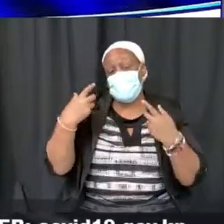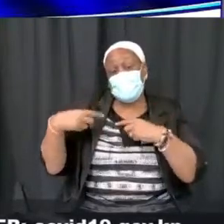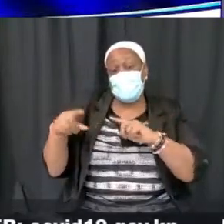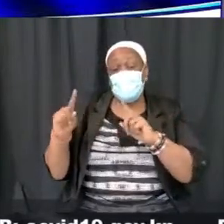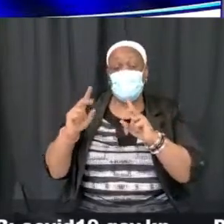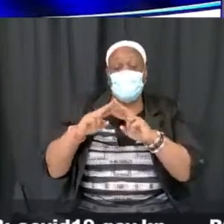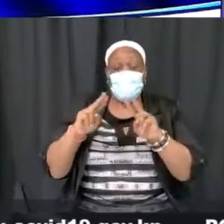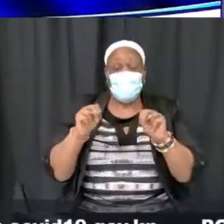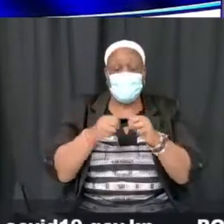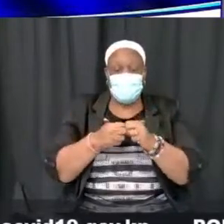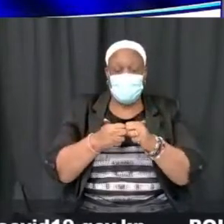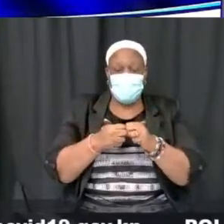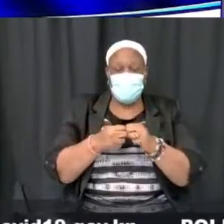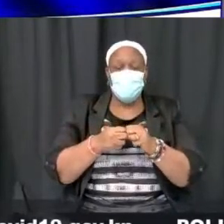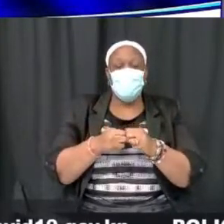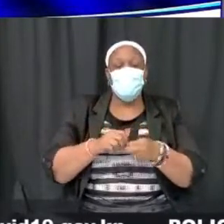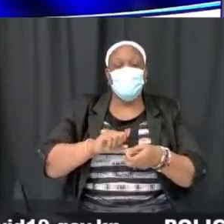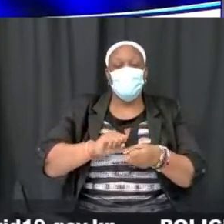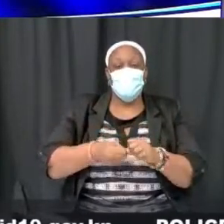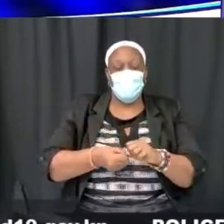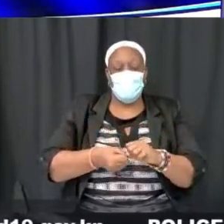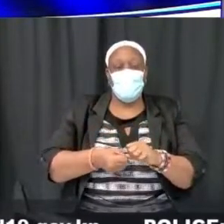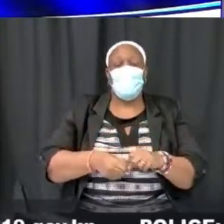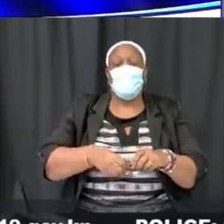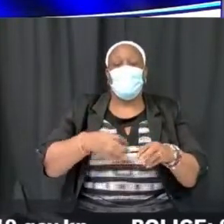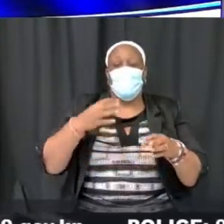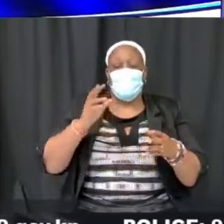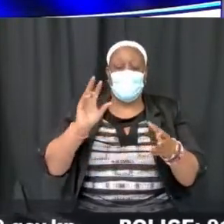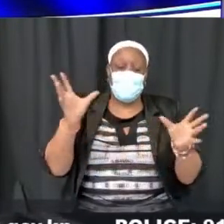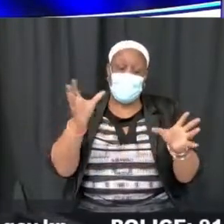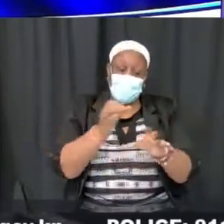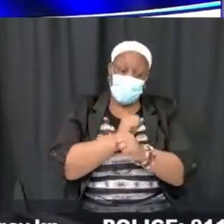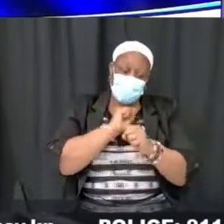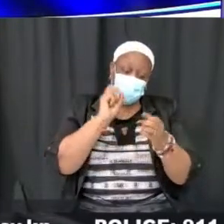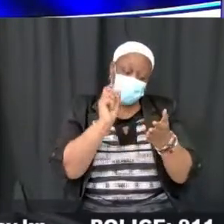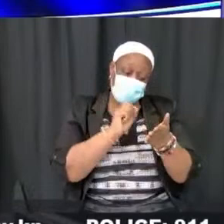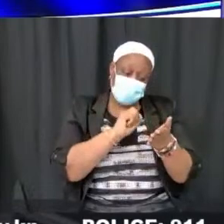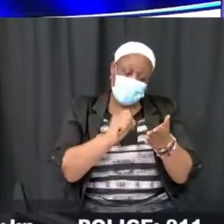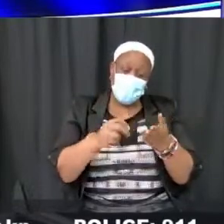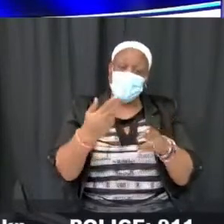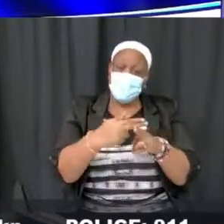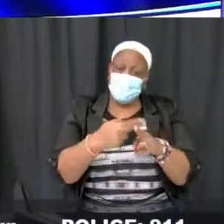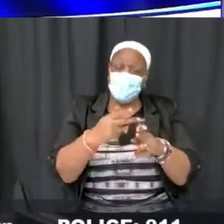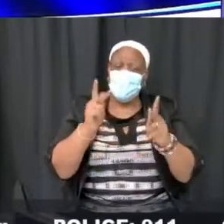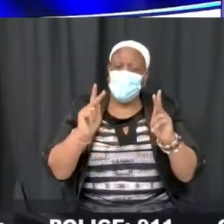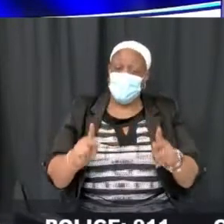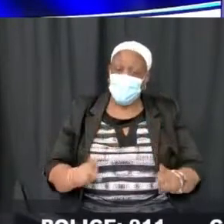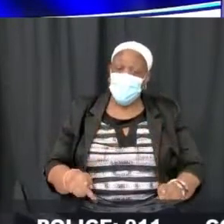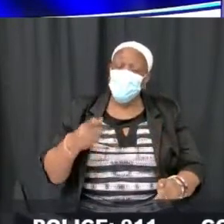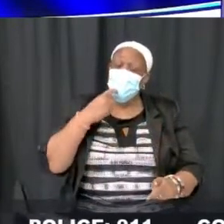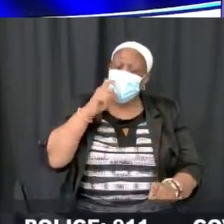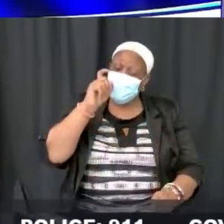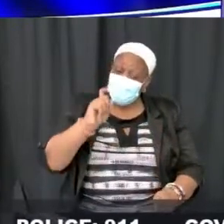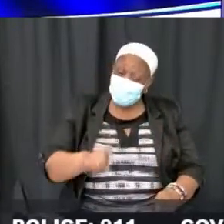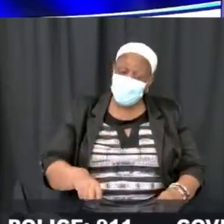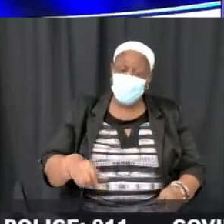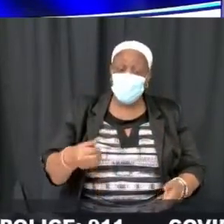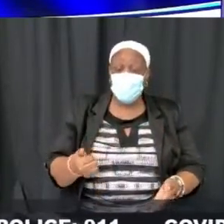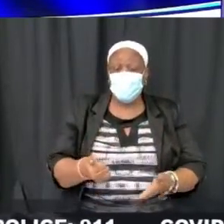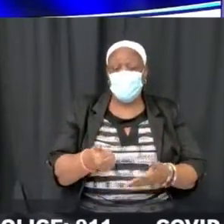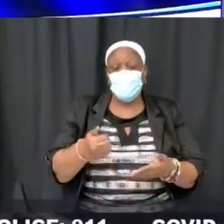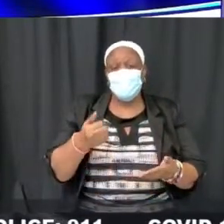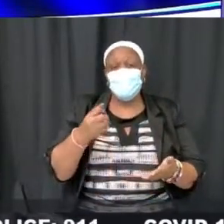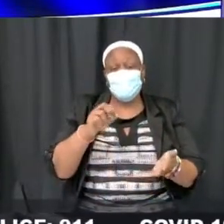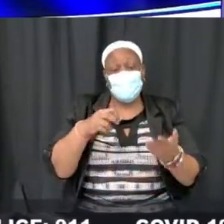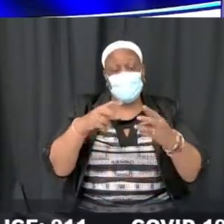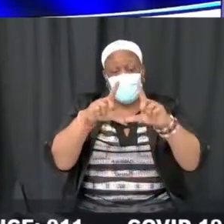eligible for the vouchers, will be the ones to distribute or deliver the vouchers to the households. The households